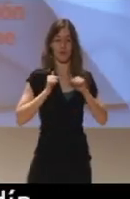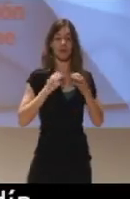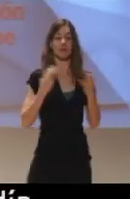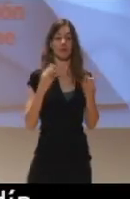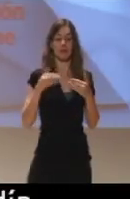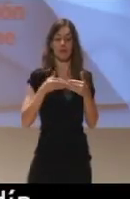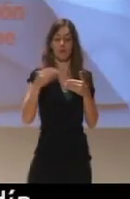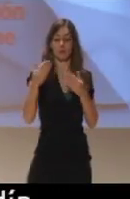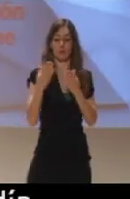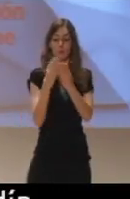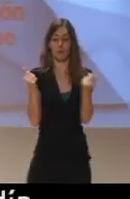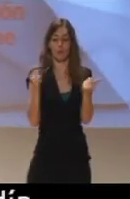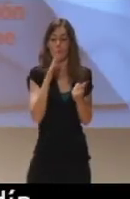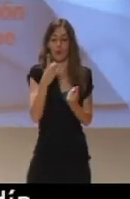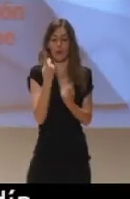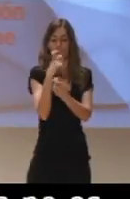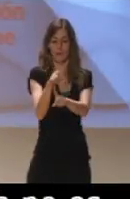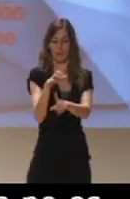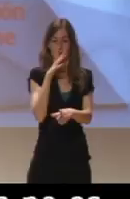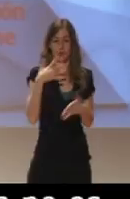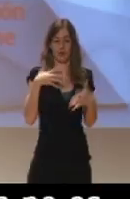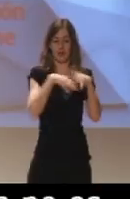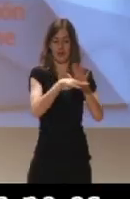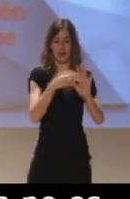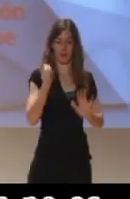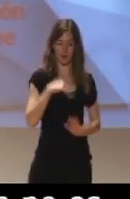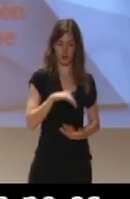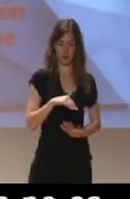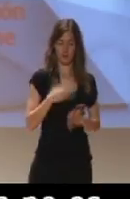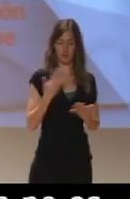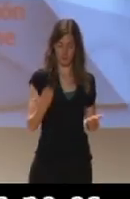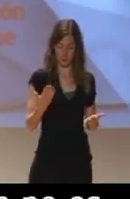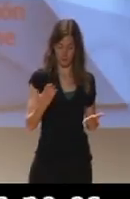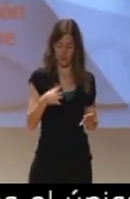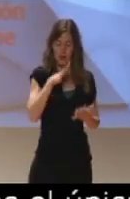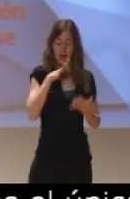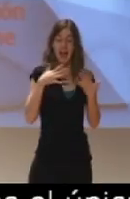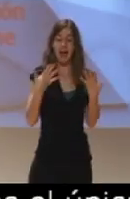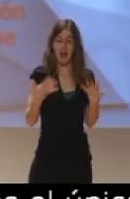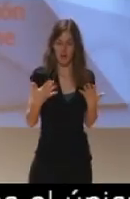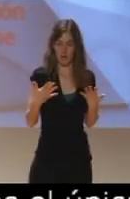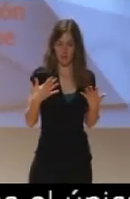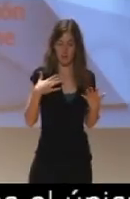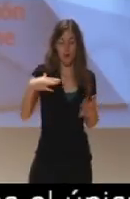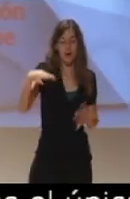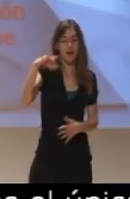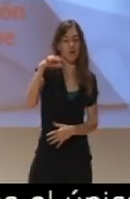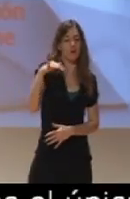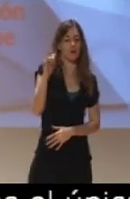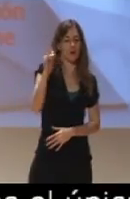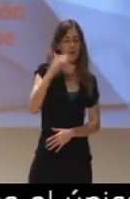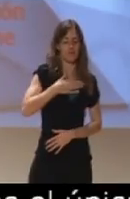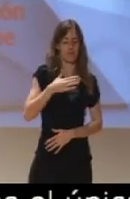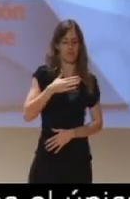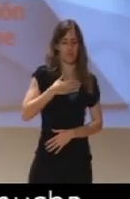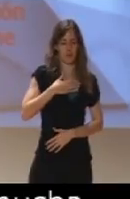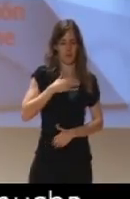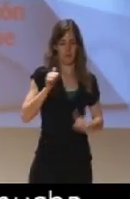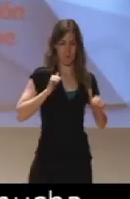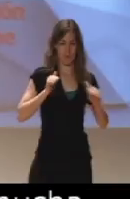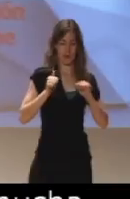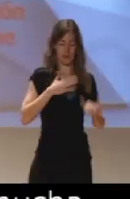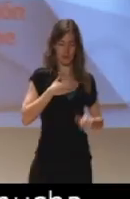problem of disabilities was totally taken on board. But this is the only master's degree which